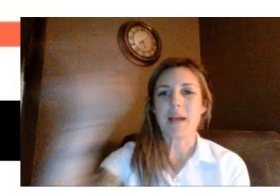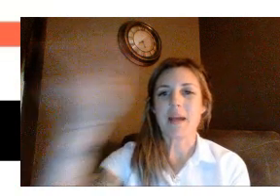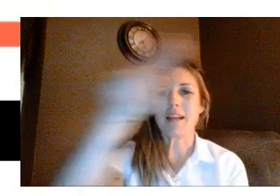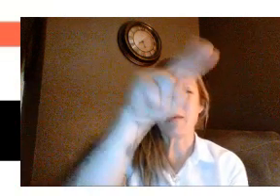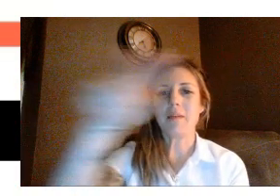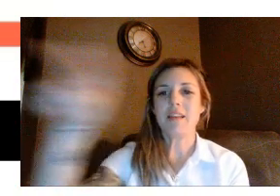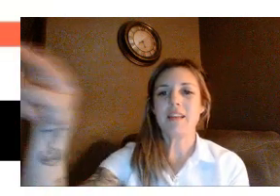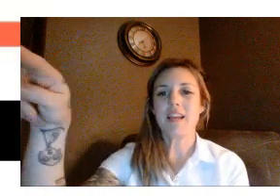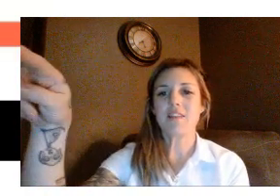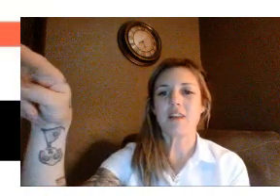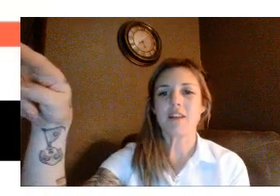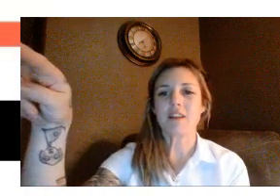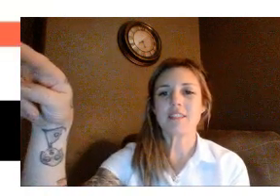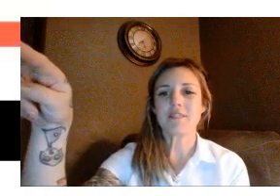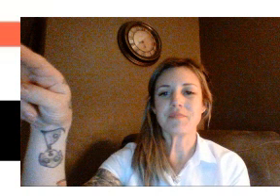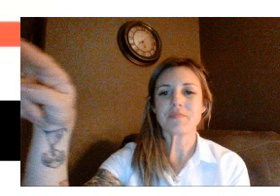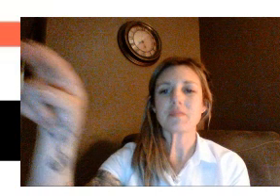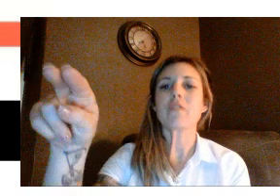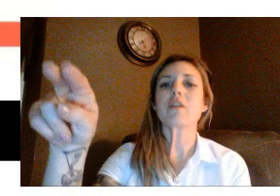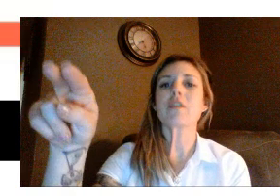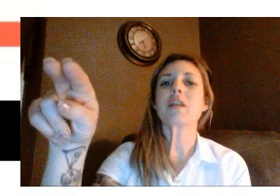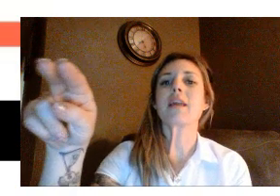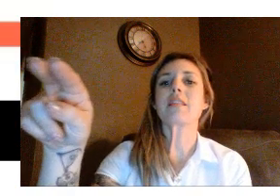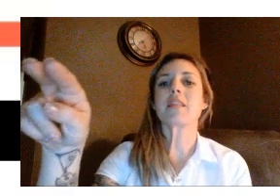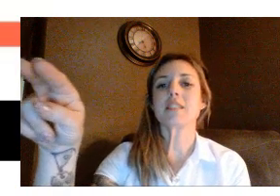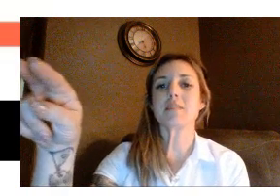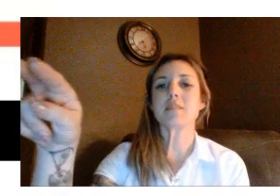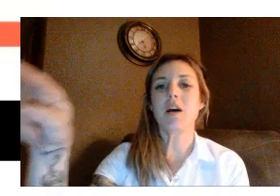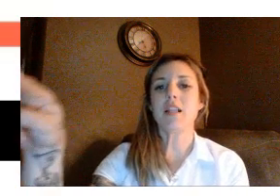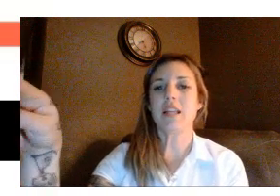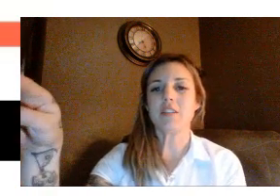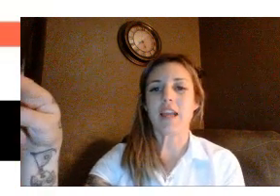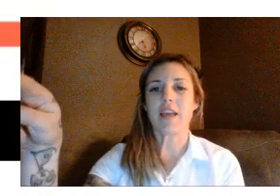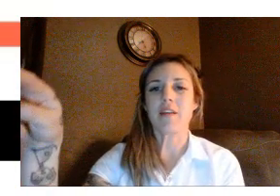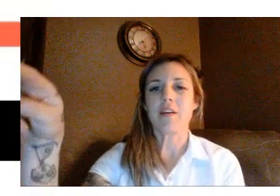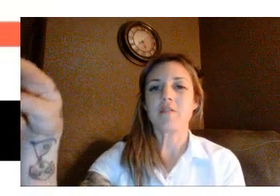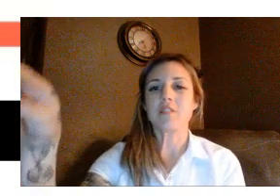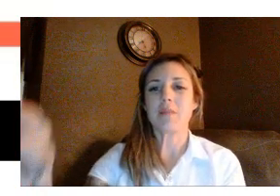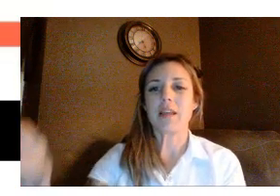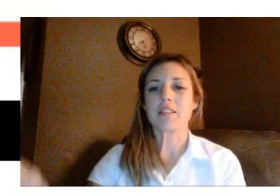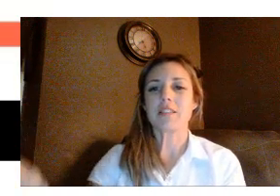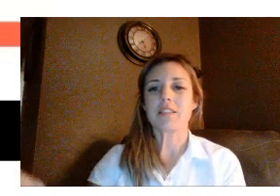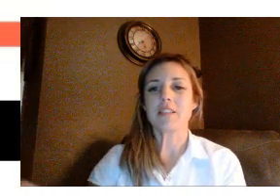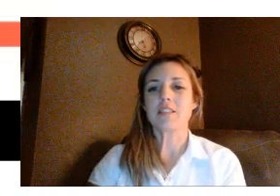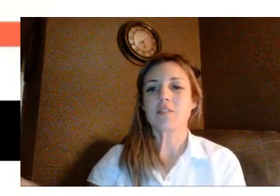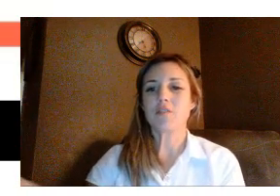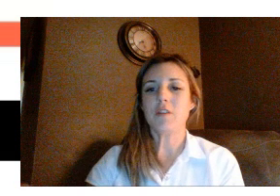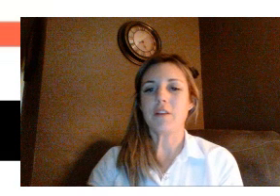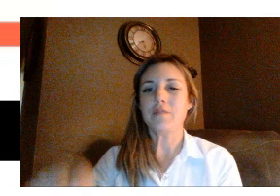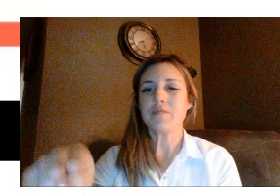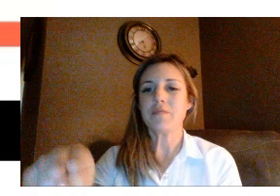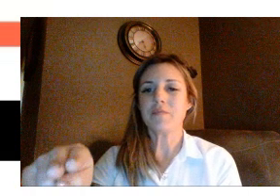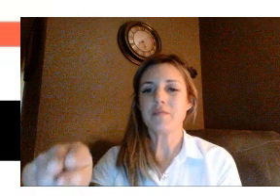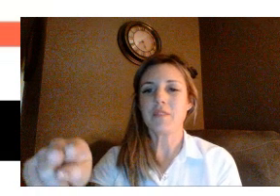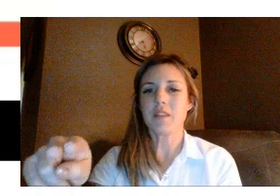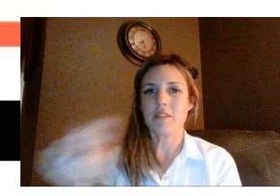and cross. If we're going to make the small letter J, we'll just make it shorter. Let's see if I